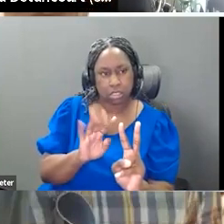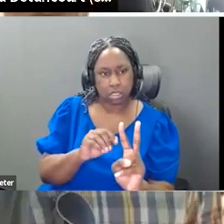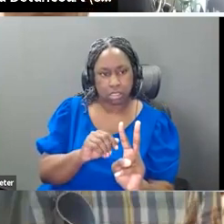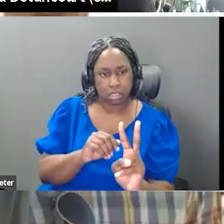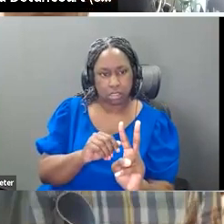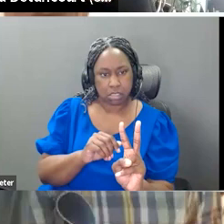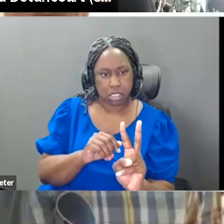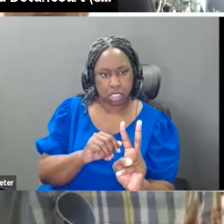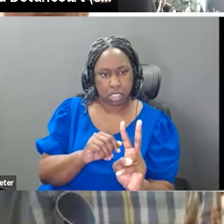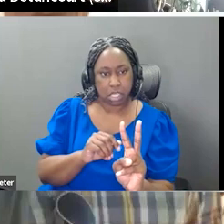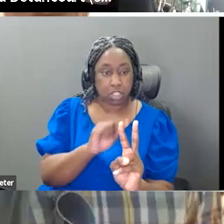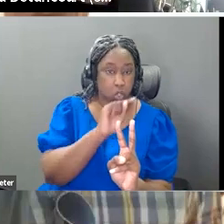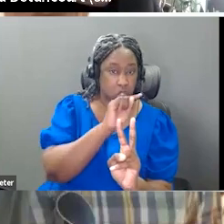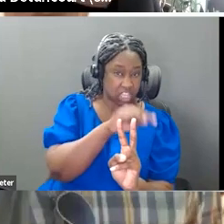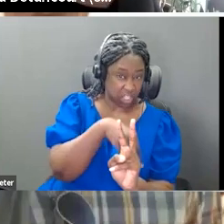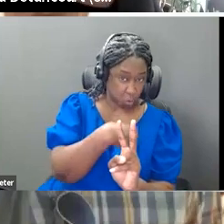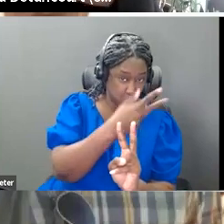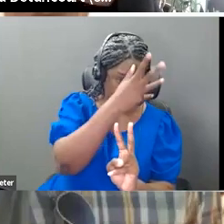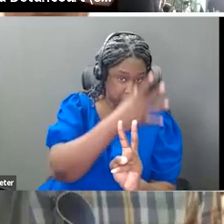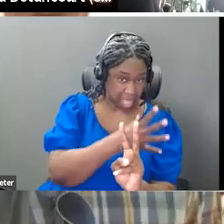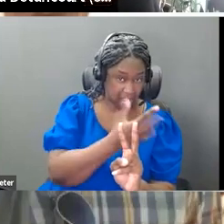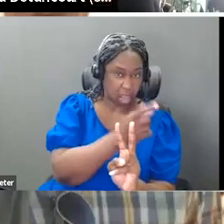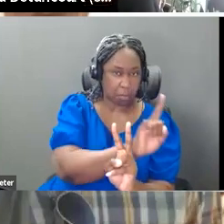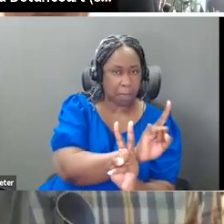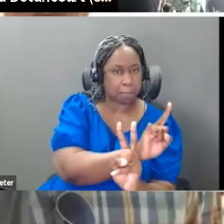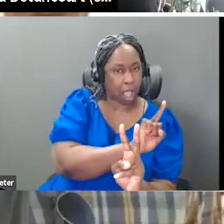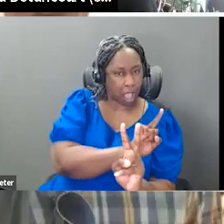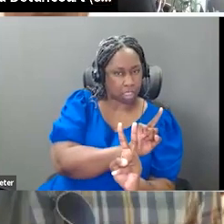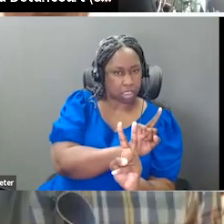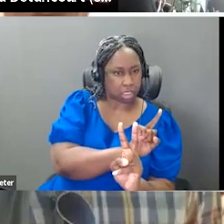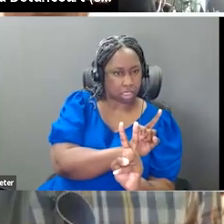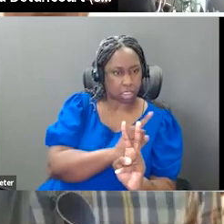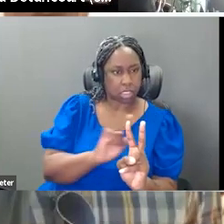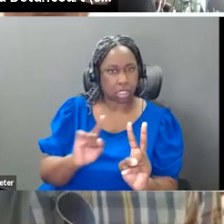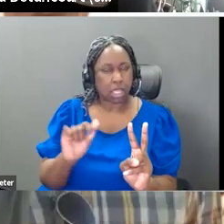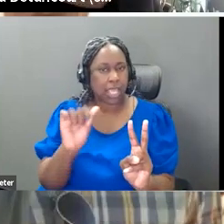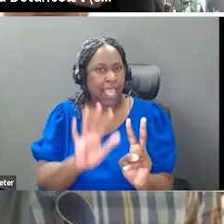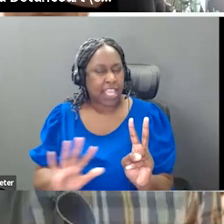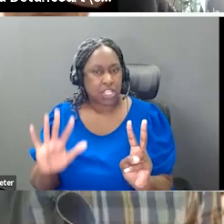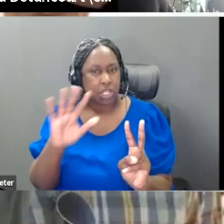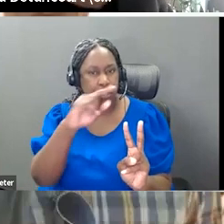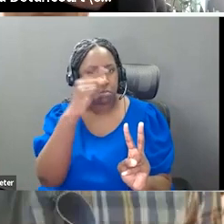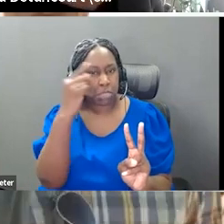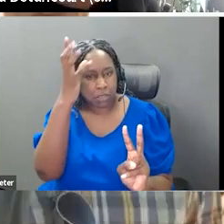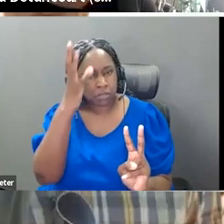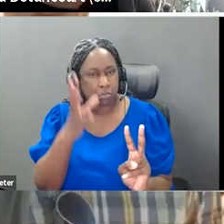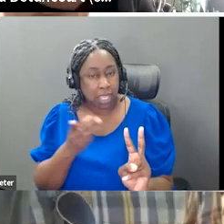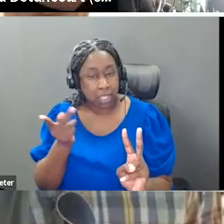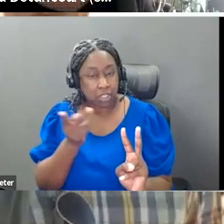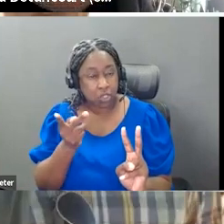this white man slightly one step behind them. And then the Asian woman and the Black man